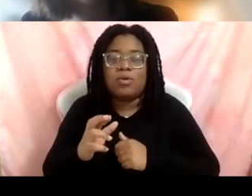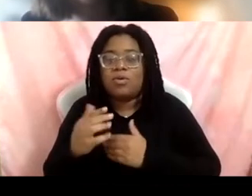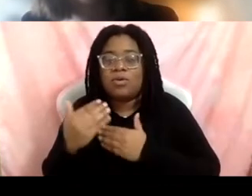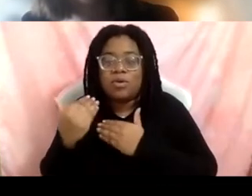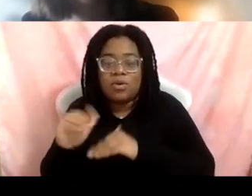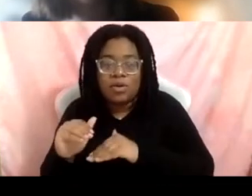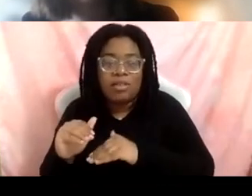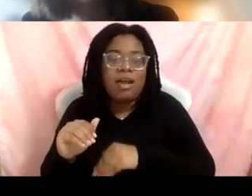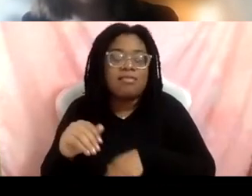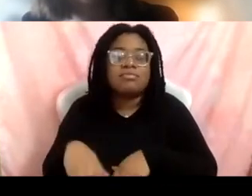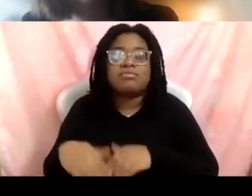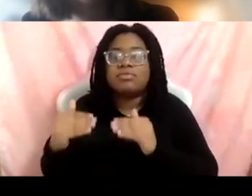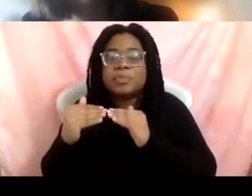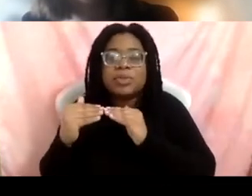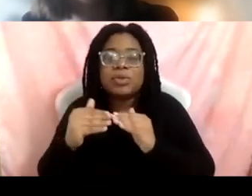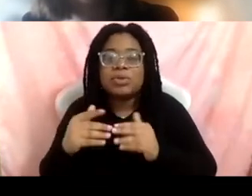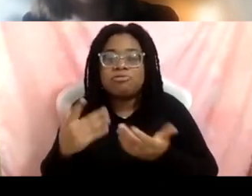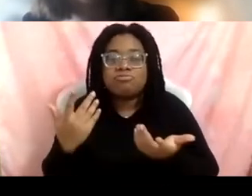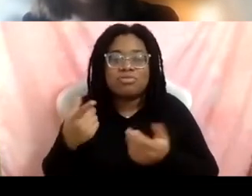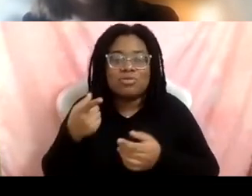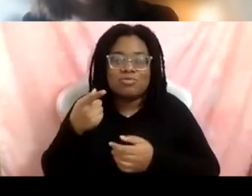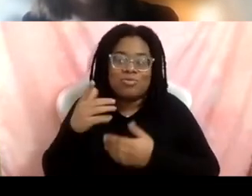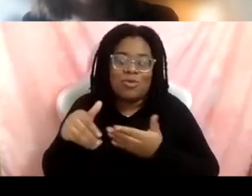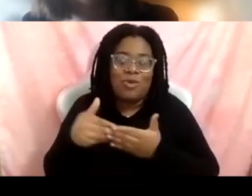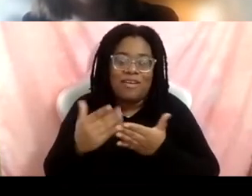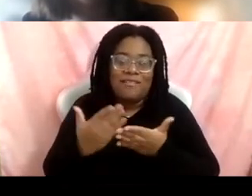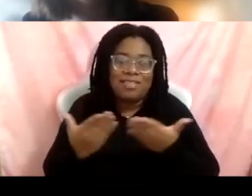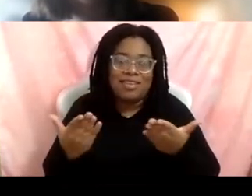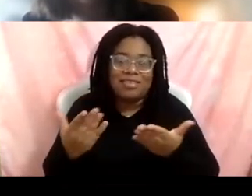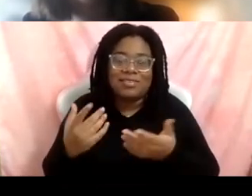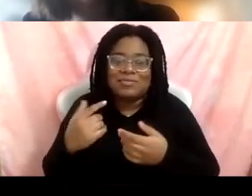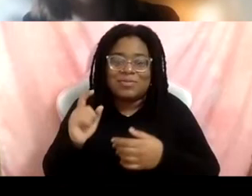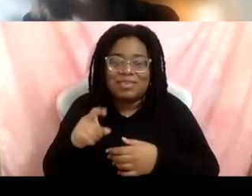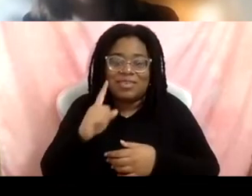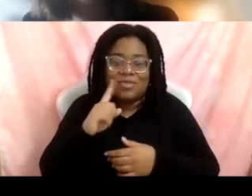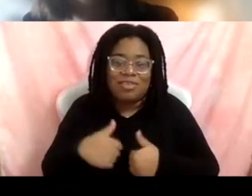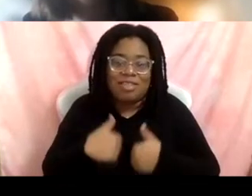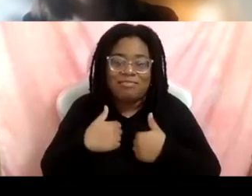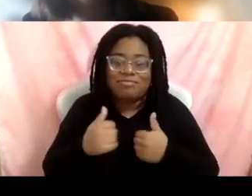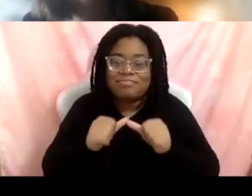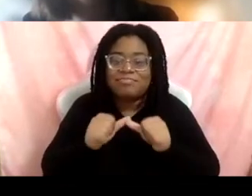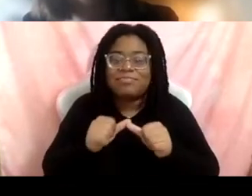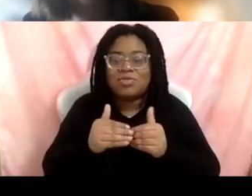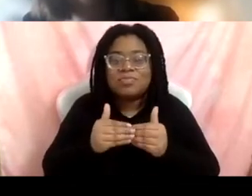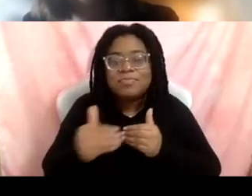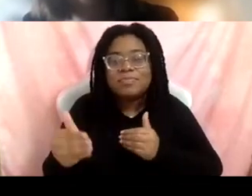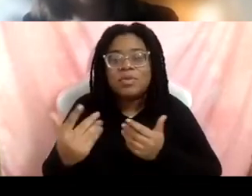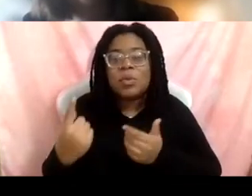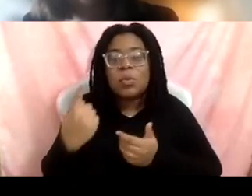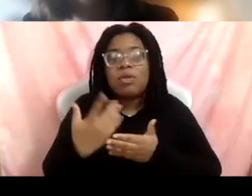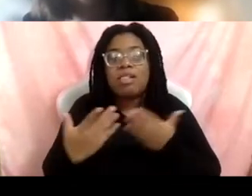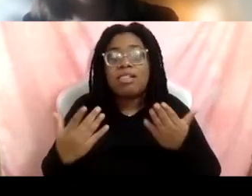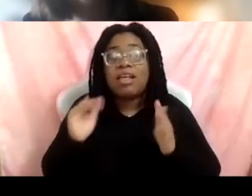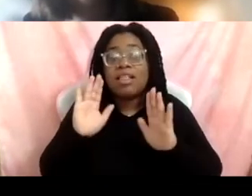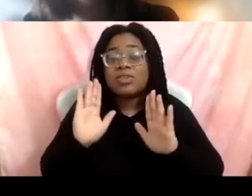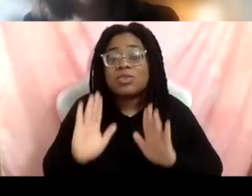your peers. We all have things that we need in life in order to continue to move forward. And I think one thing that's great about also